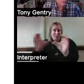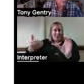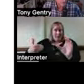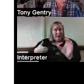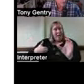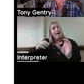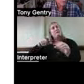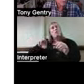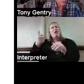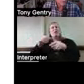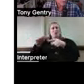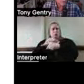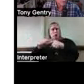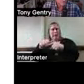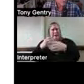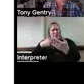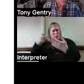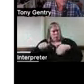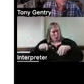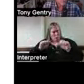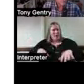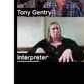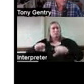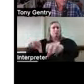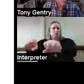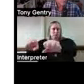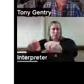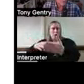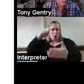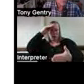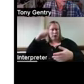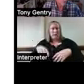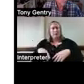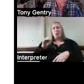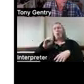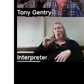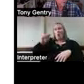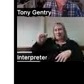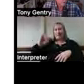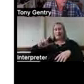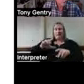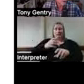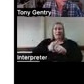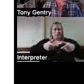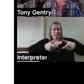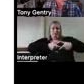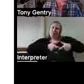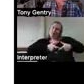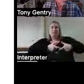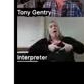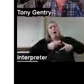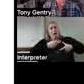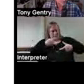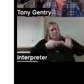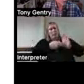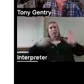on the market. OTs can receive a badge in home modification. There's an aging in